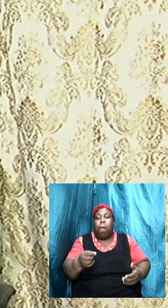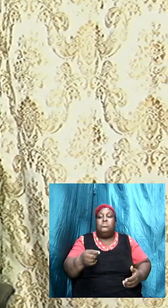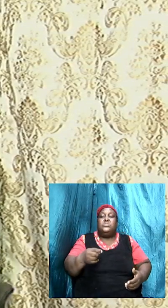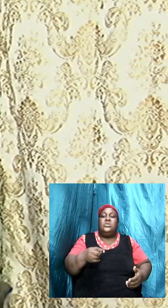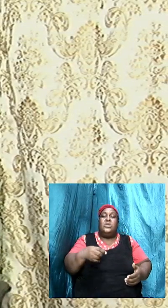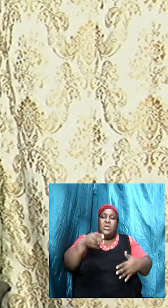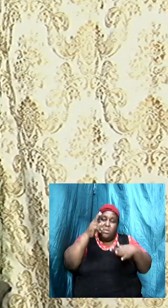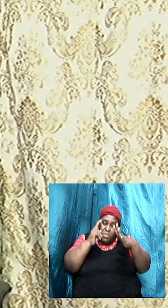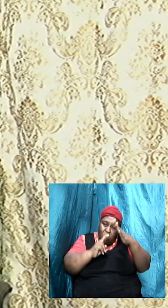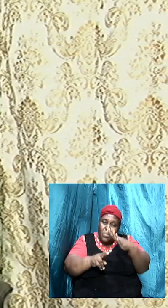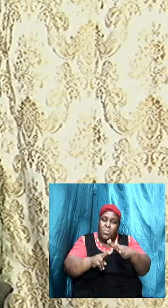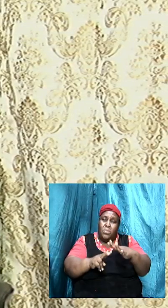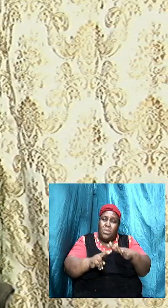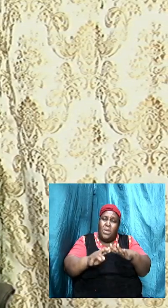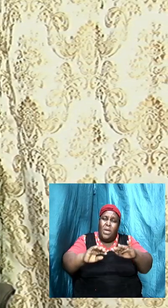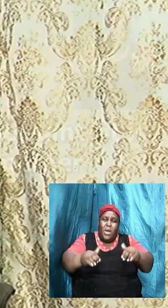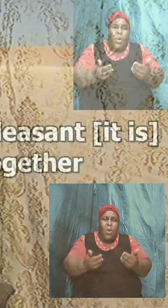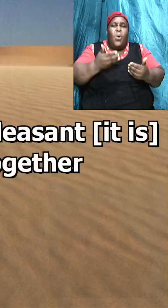behold,